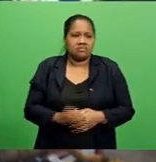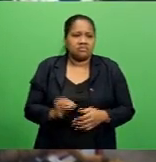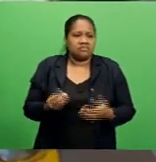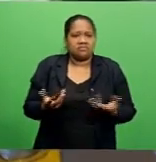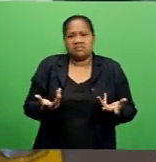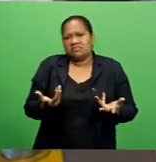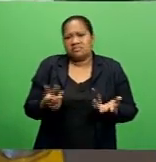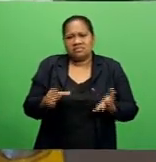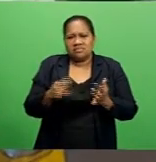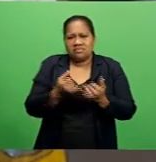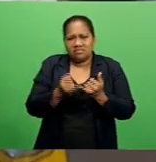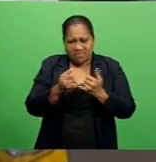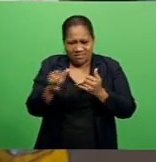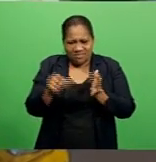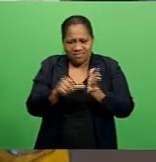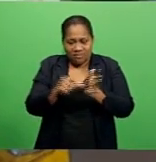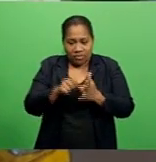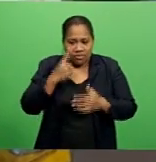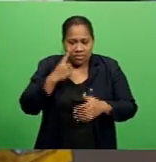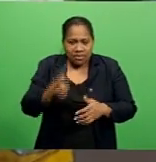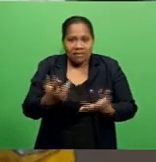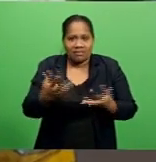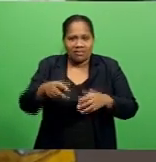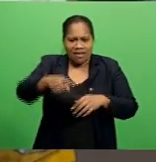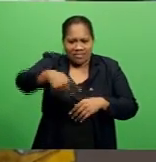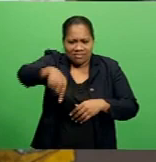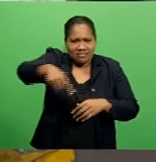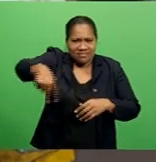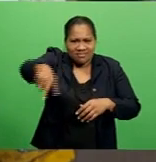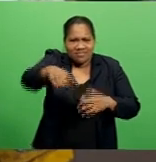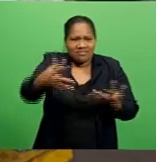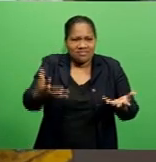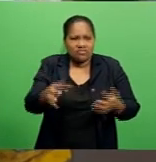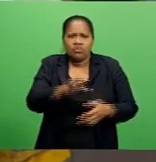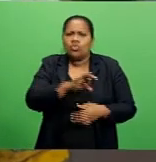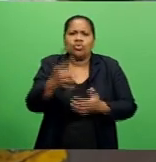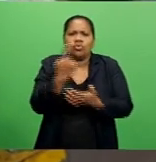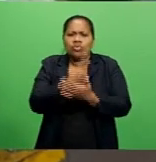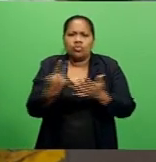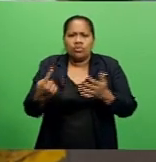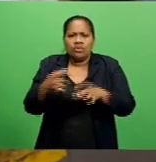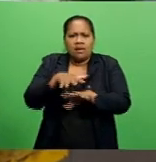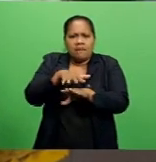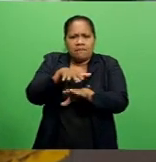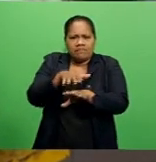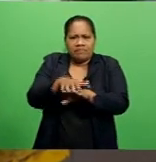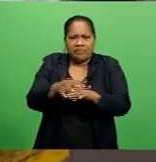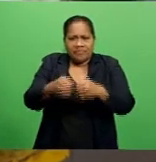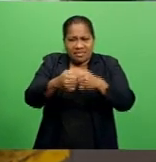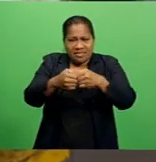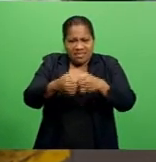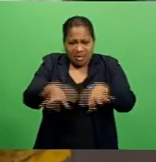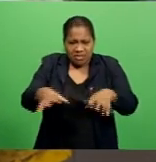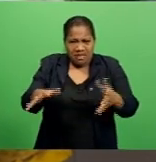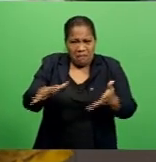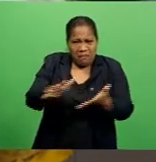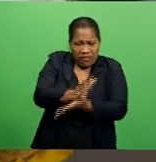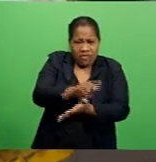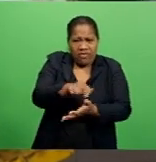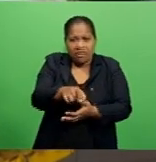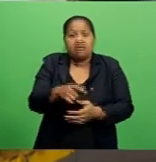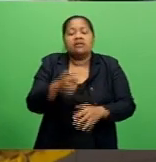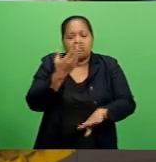the potholes. According to the repair shops, potholes don't just damage second-hand or older vehicles, even new vehicles get bent banging